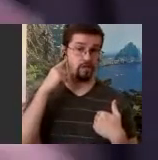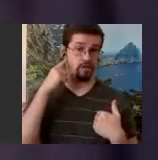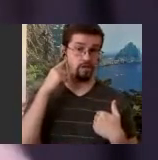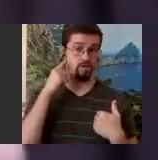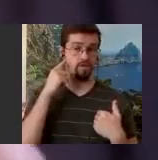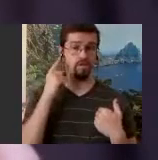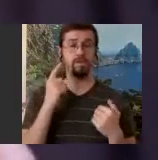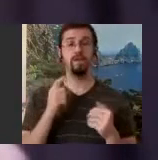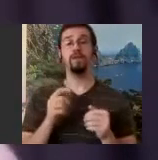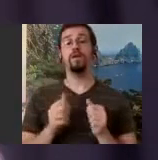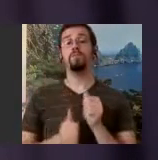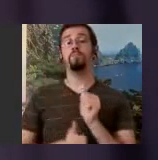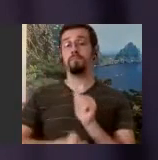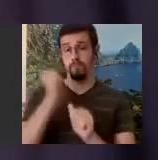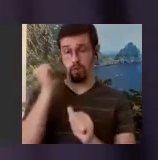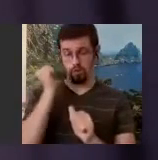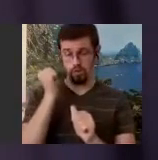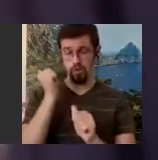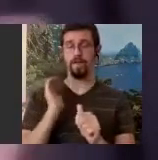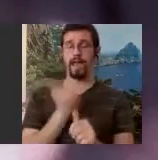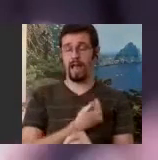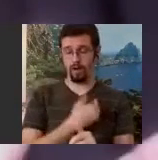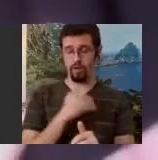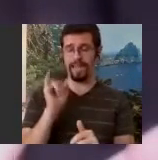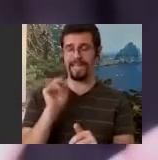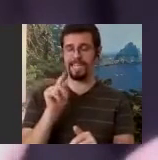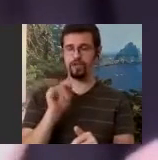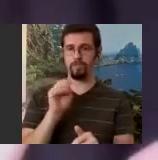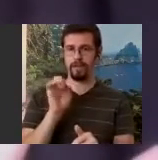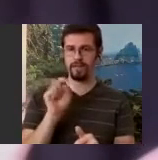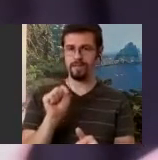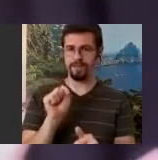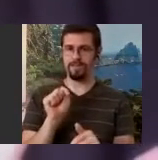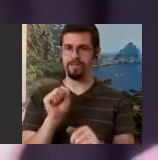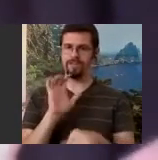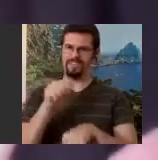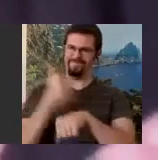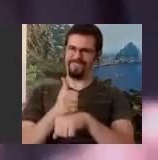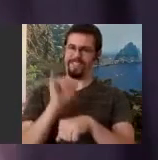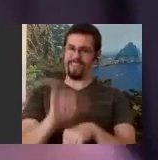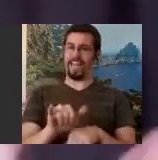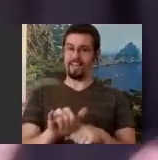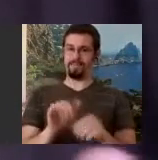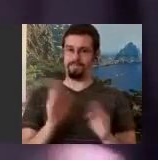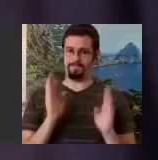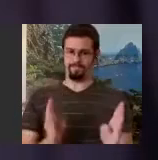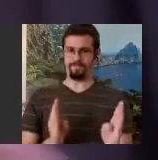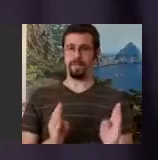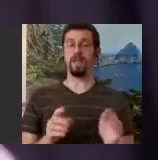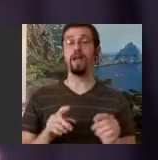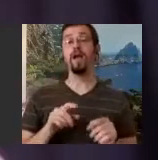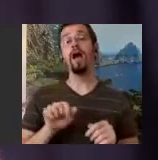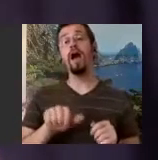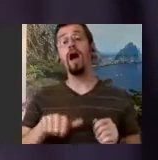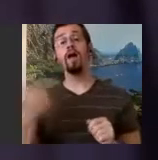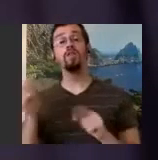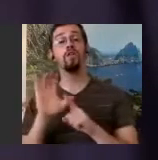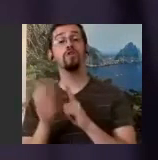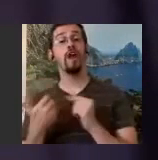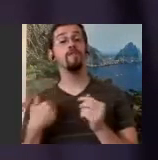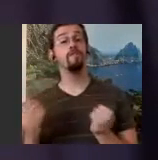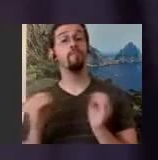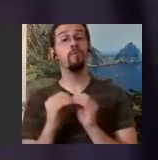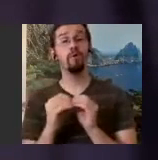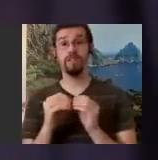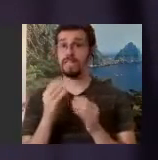Most of our instruments are designed on this 12-tone scale, but other cultures have a lot more. Some cultures have up to